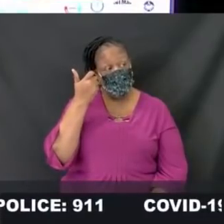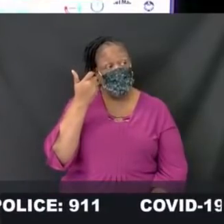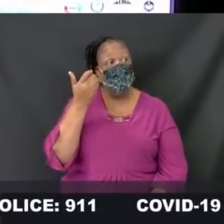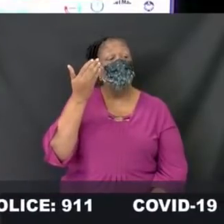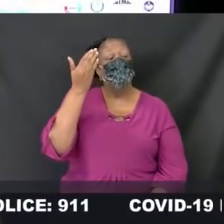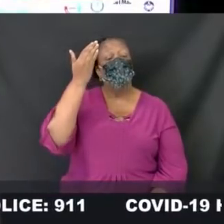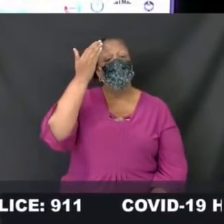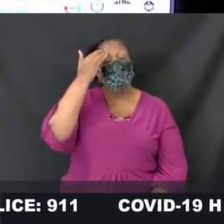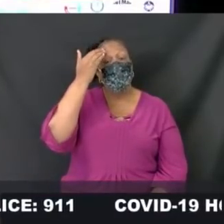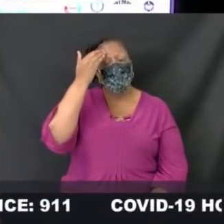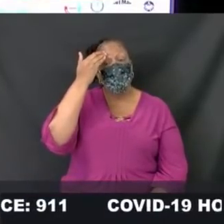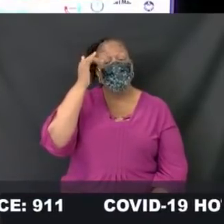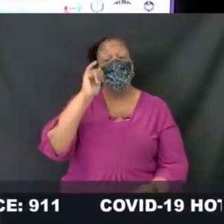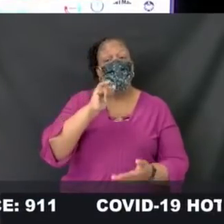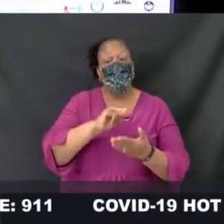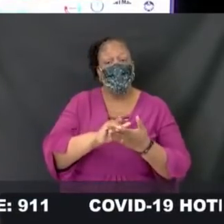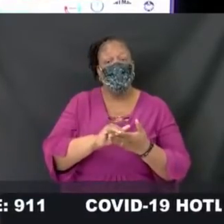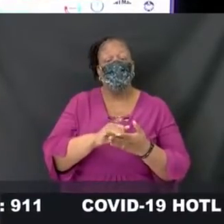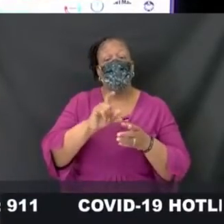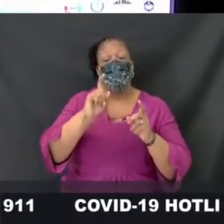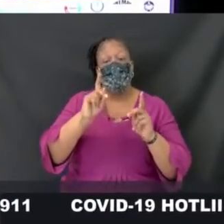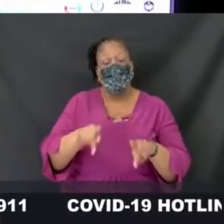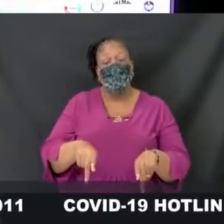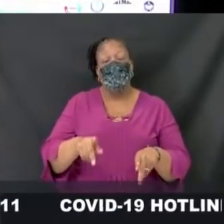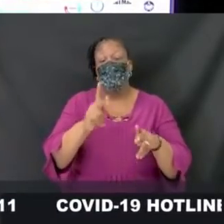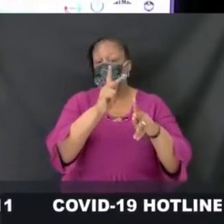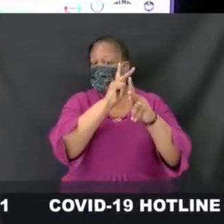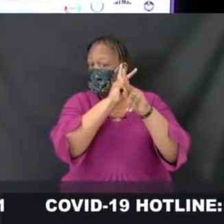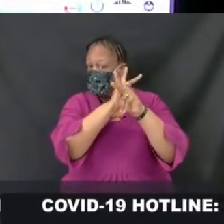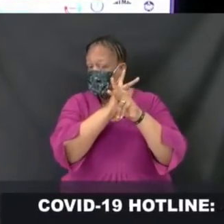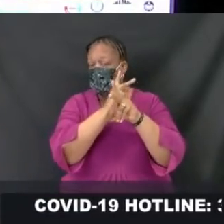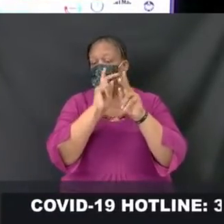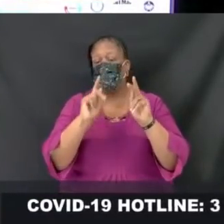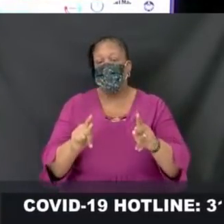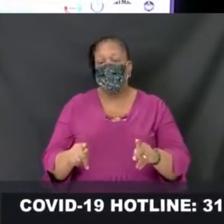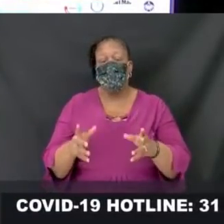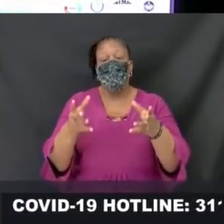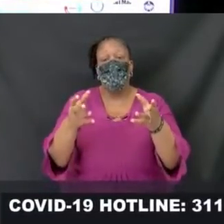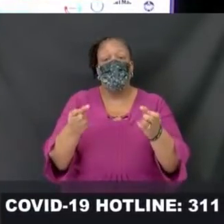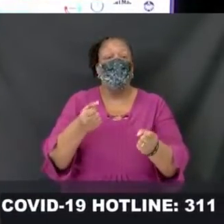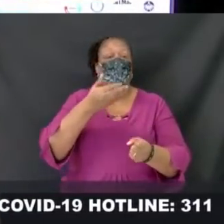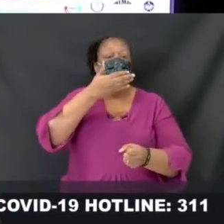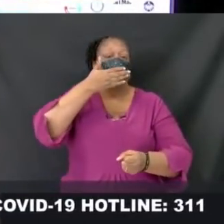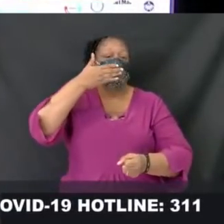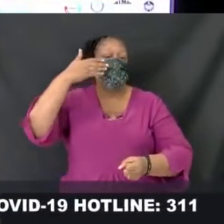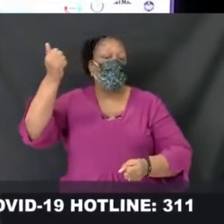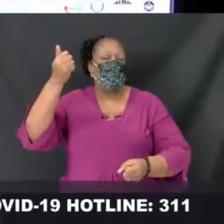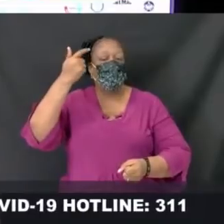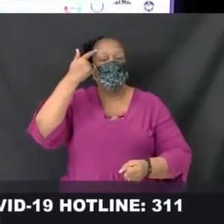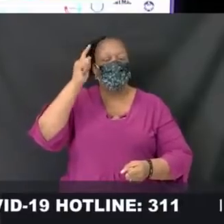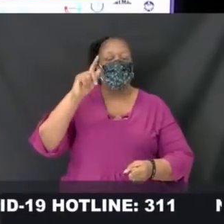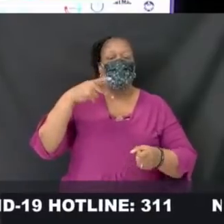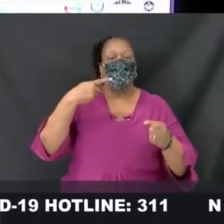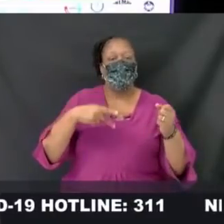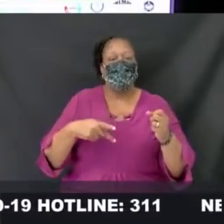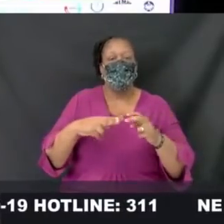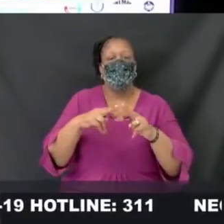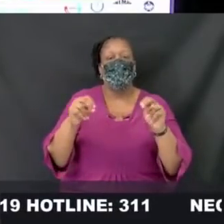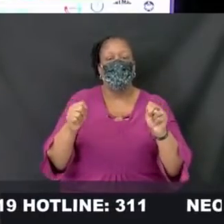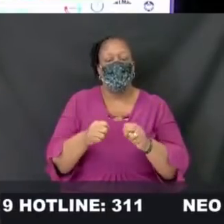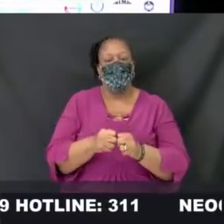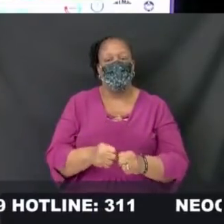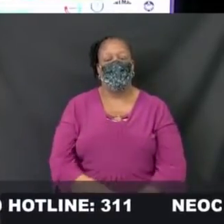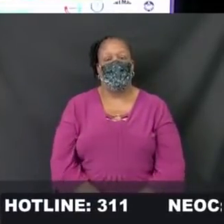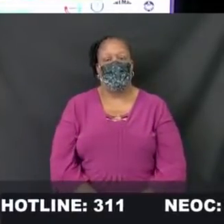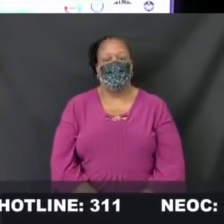an interest in wanting the best for St. Kitts and Nevis, the health of the